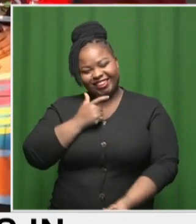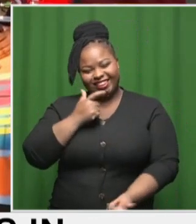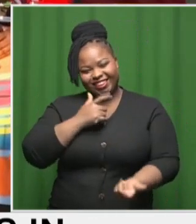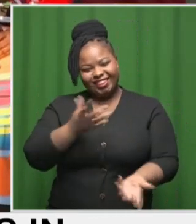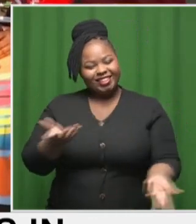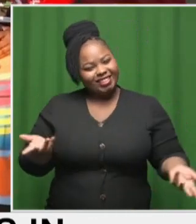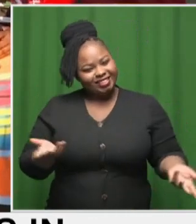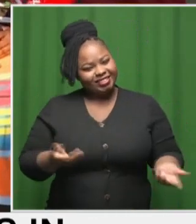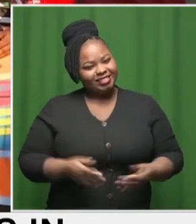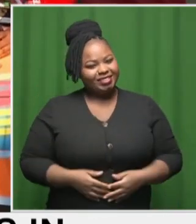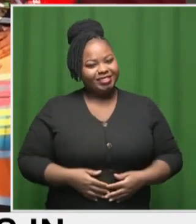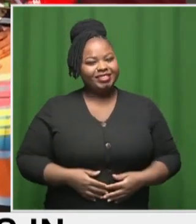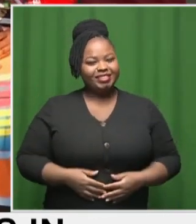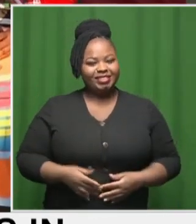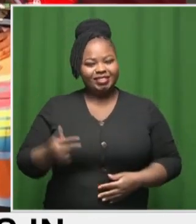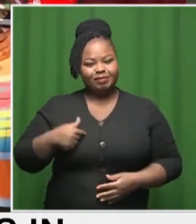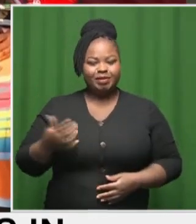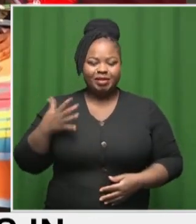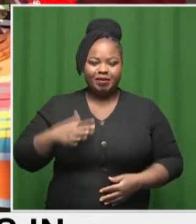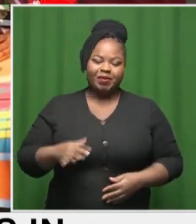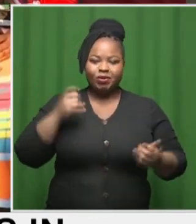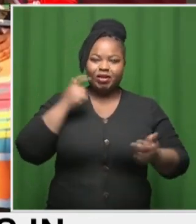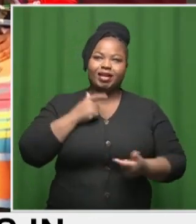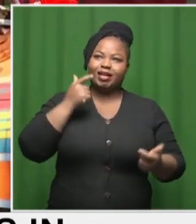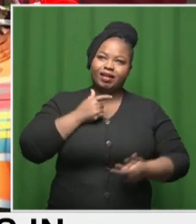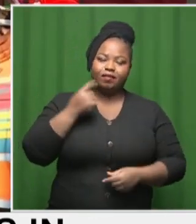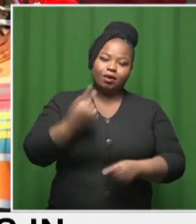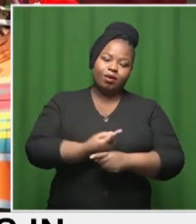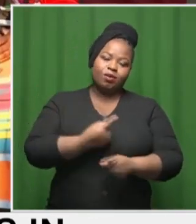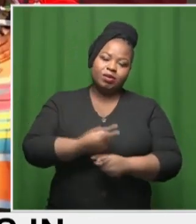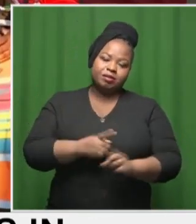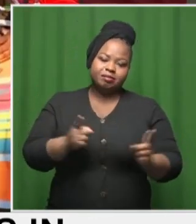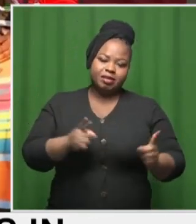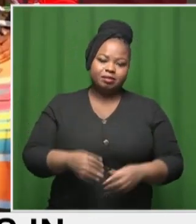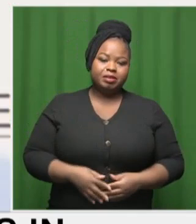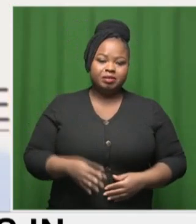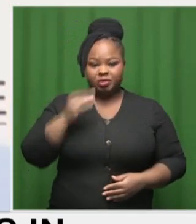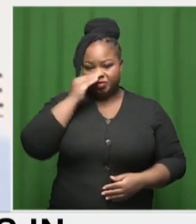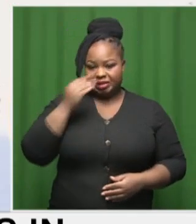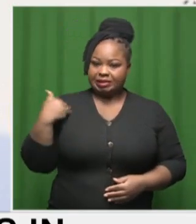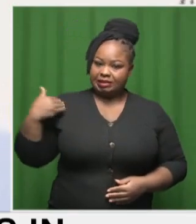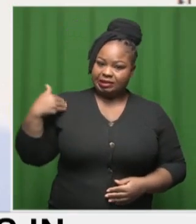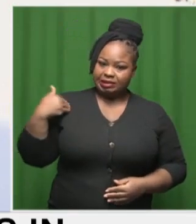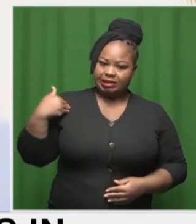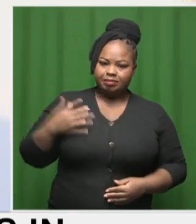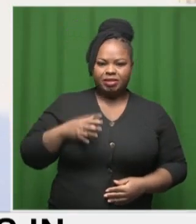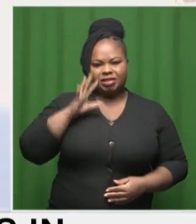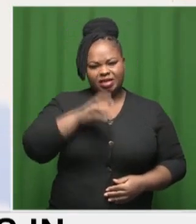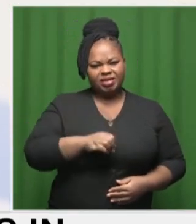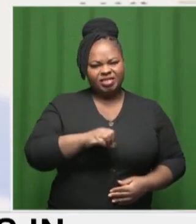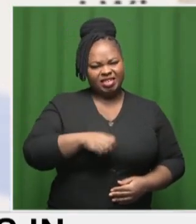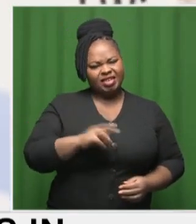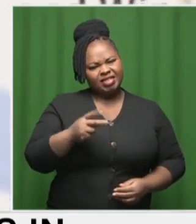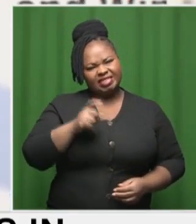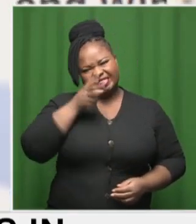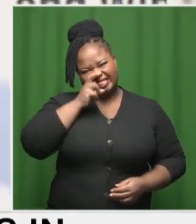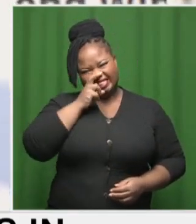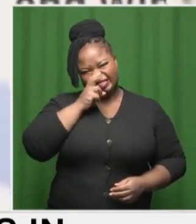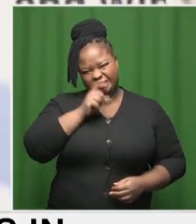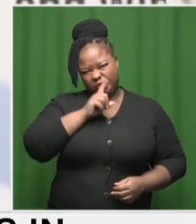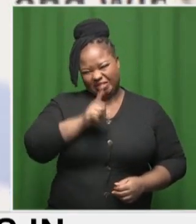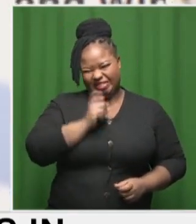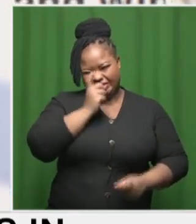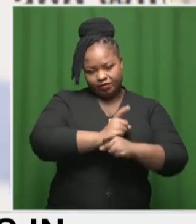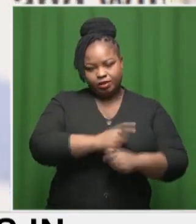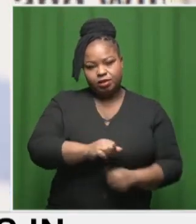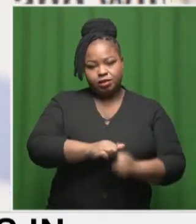So I really want to giggle and laugh the whole time, but my journalistic instinct tells me I've got to ask a couple of tough questions. And